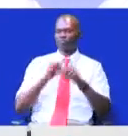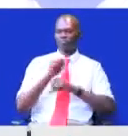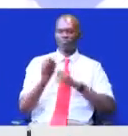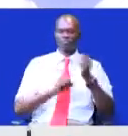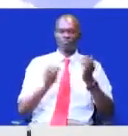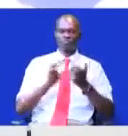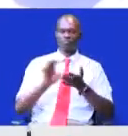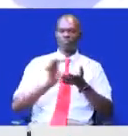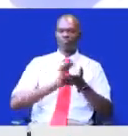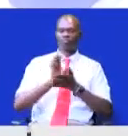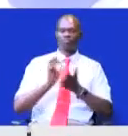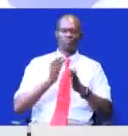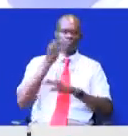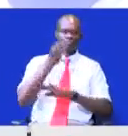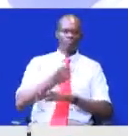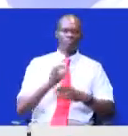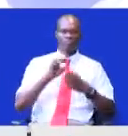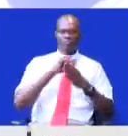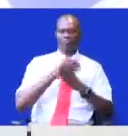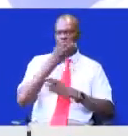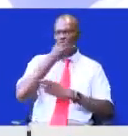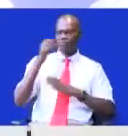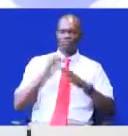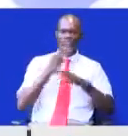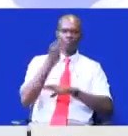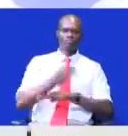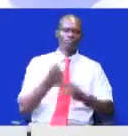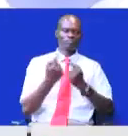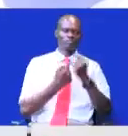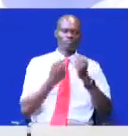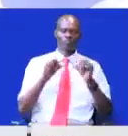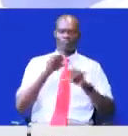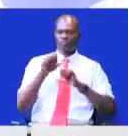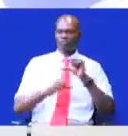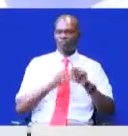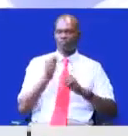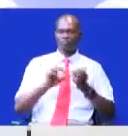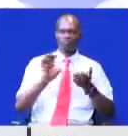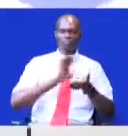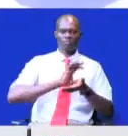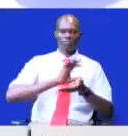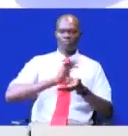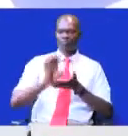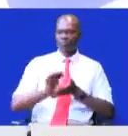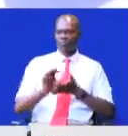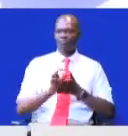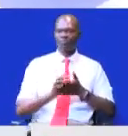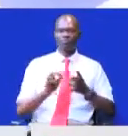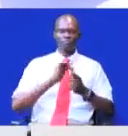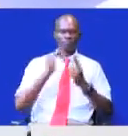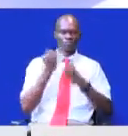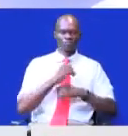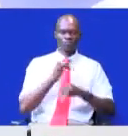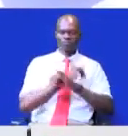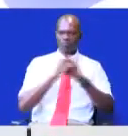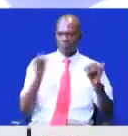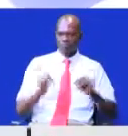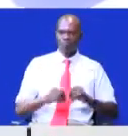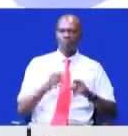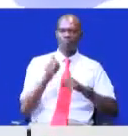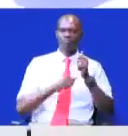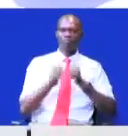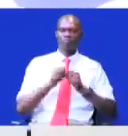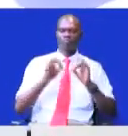future, or a better urban future, we are talking about an urban environment that is clean, that is